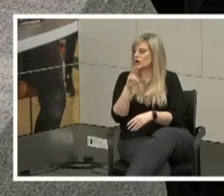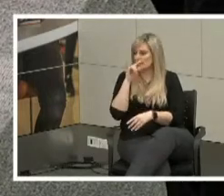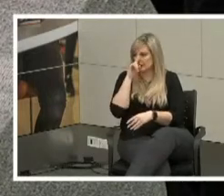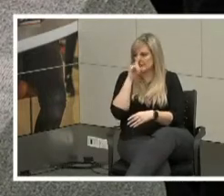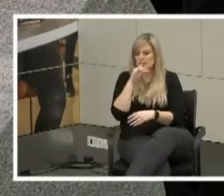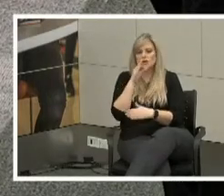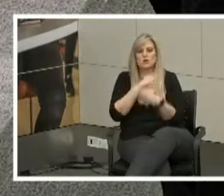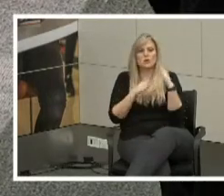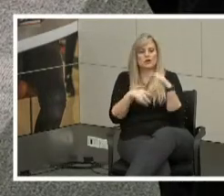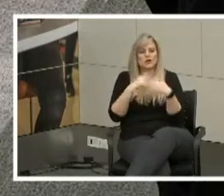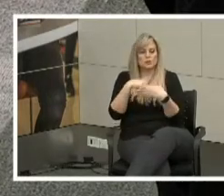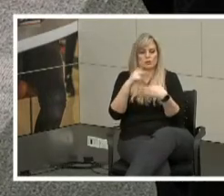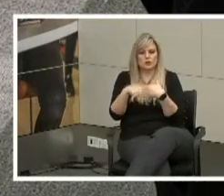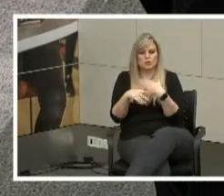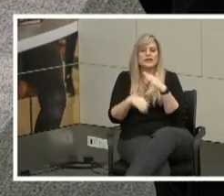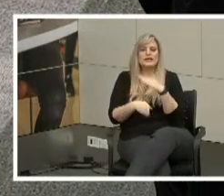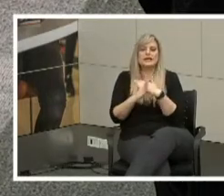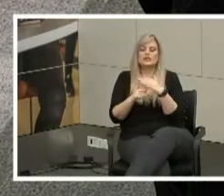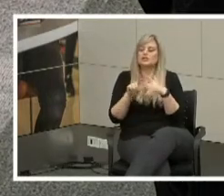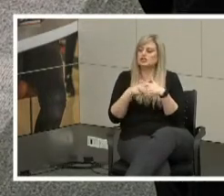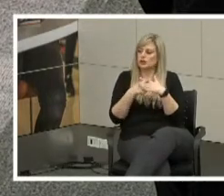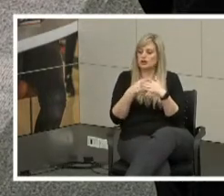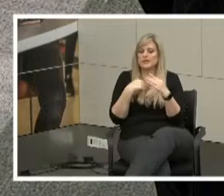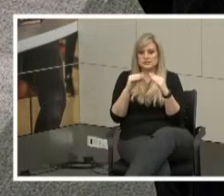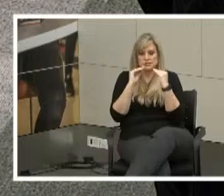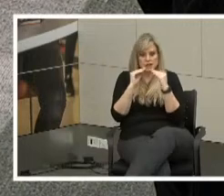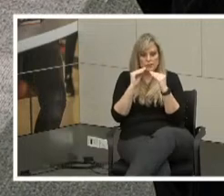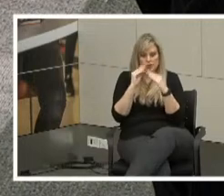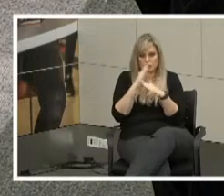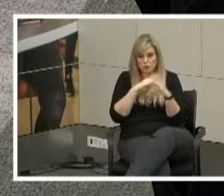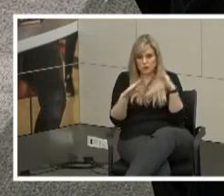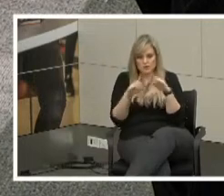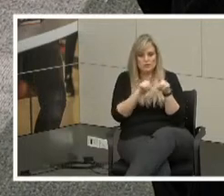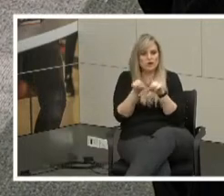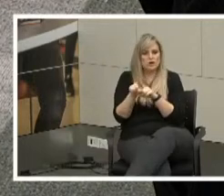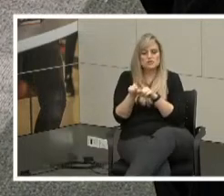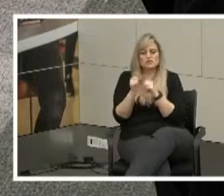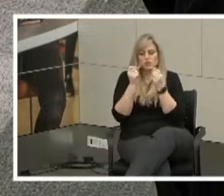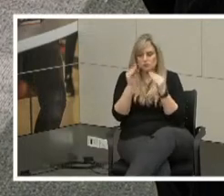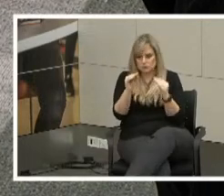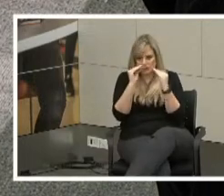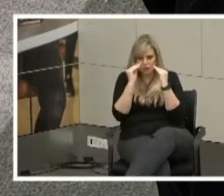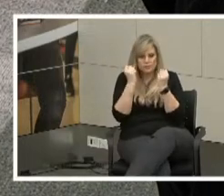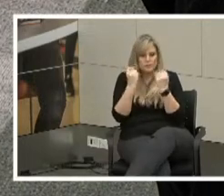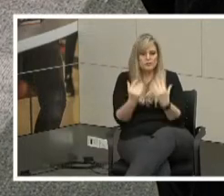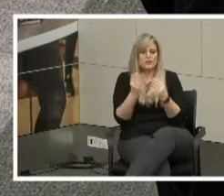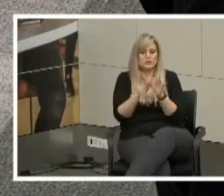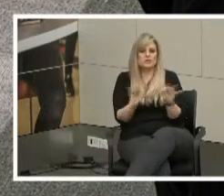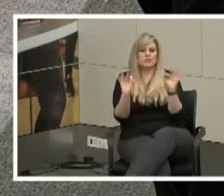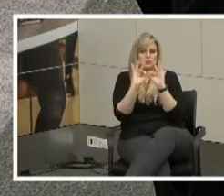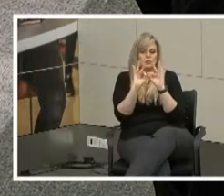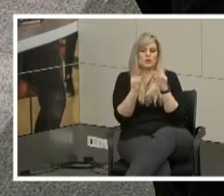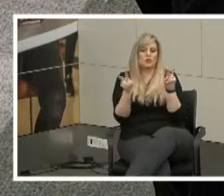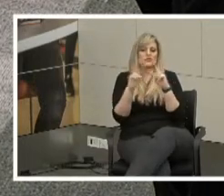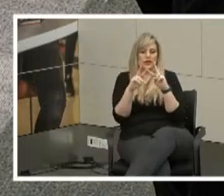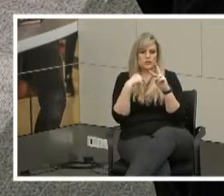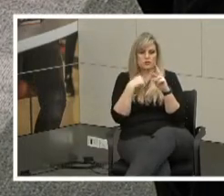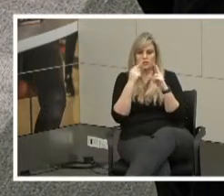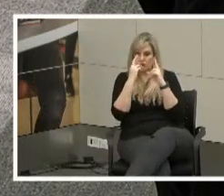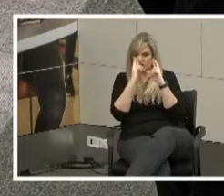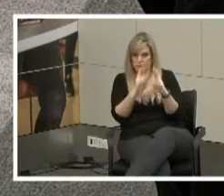past three years the Kickstart program has not only taught me karate but many important values today I like to highlight the value of respect